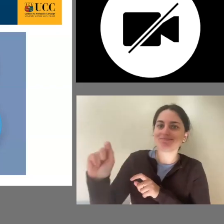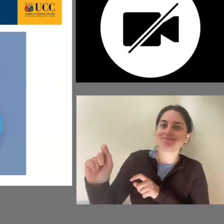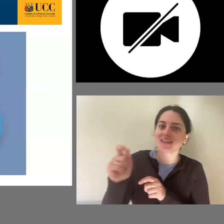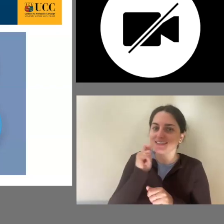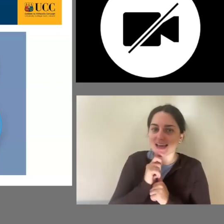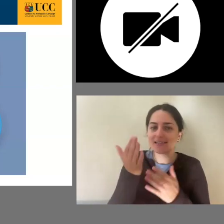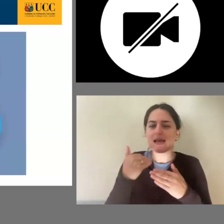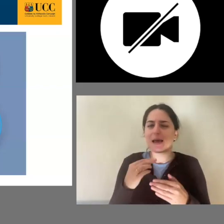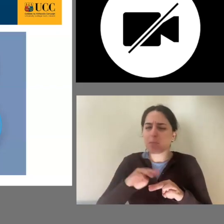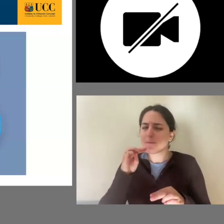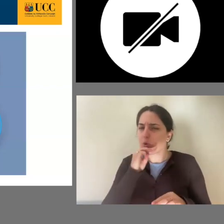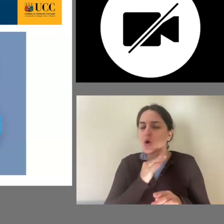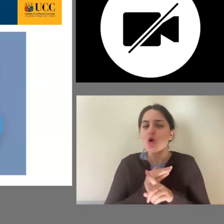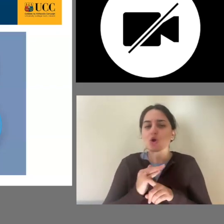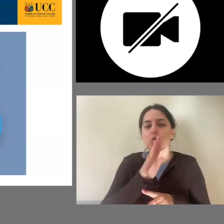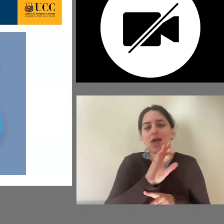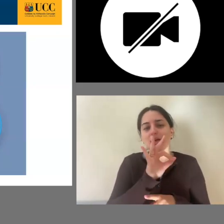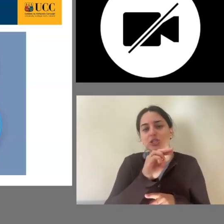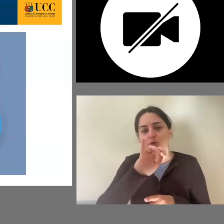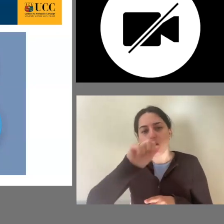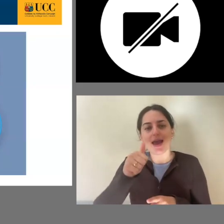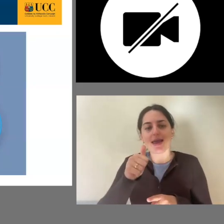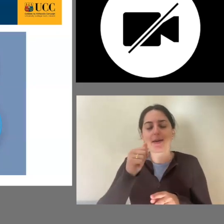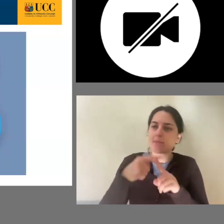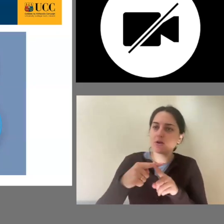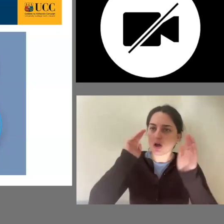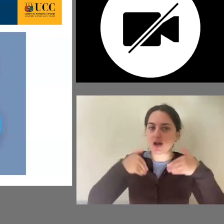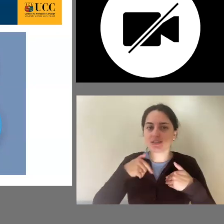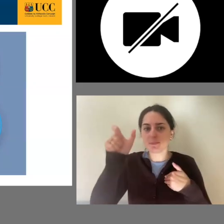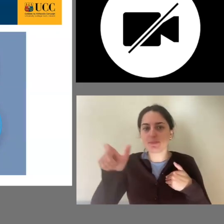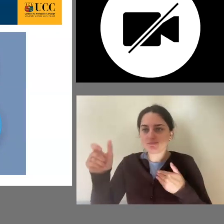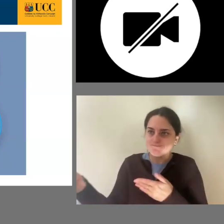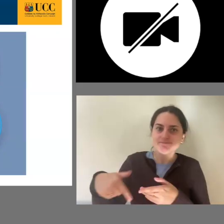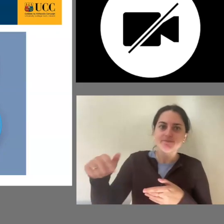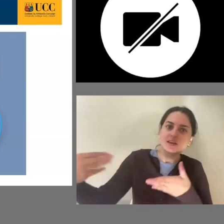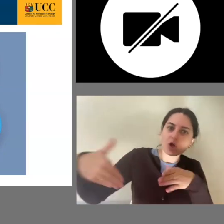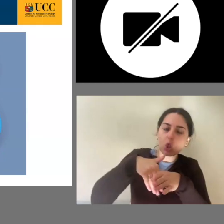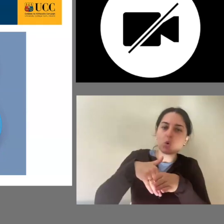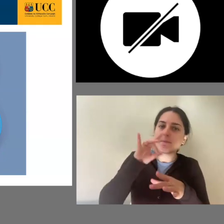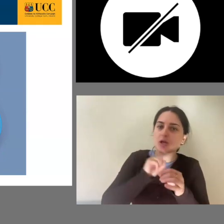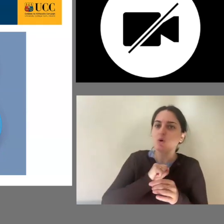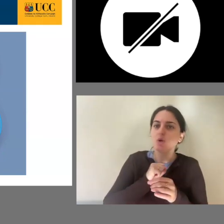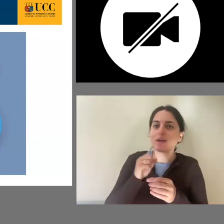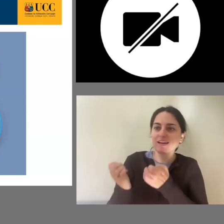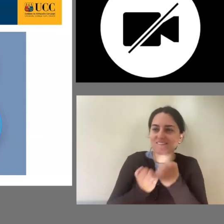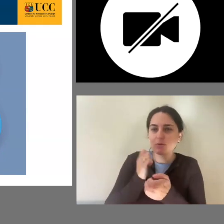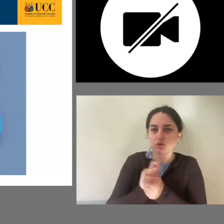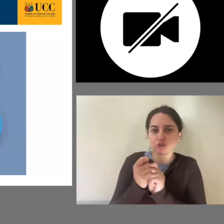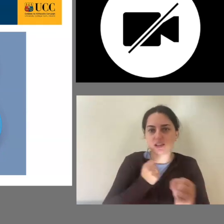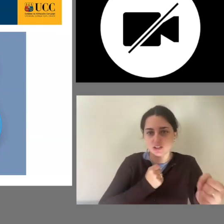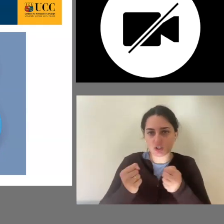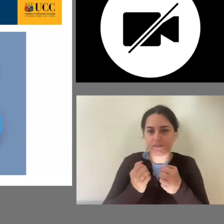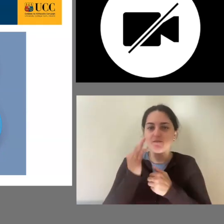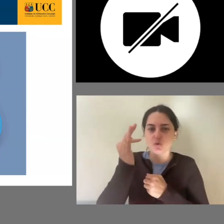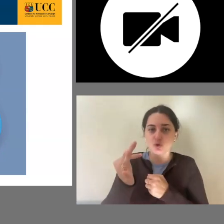involving LGBTQIA+ autistic people in designing and evaluating services. When services are shaped